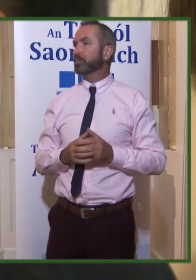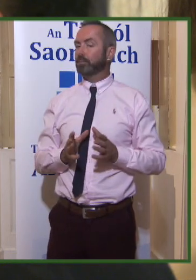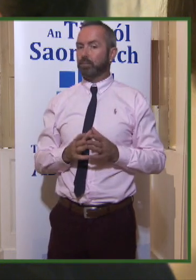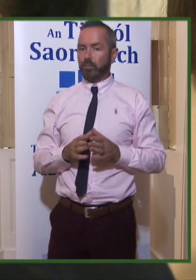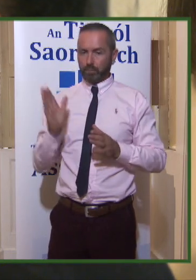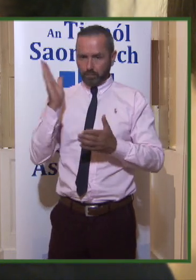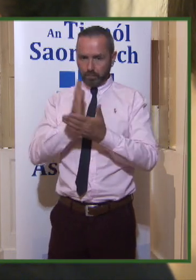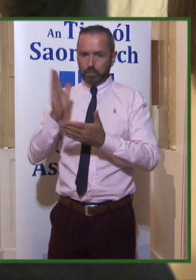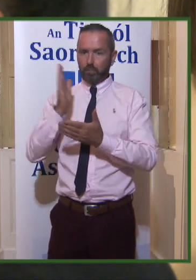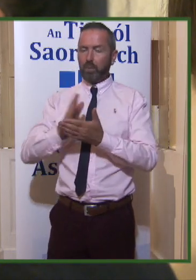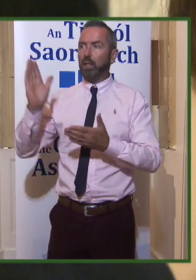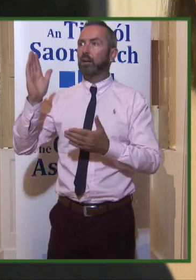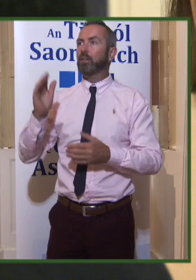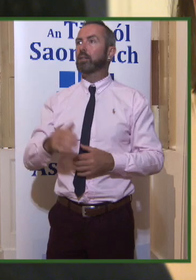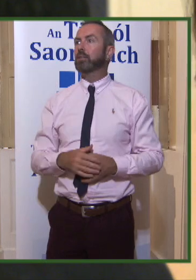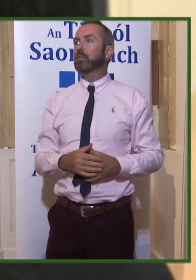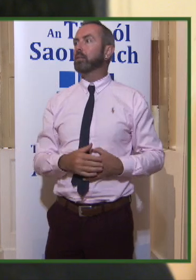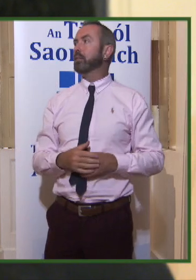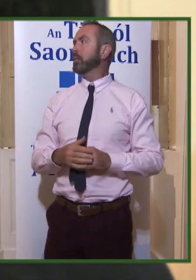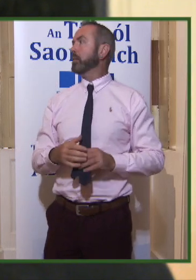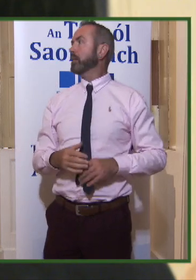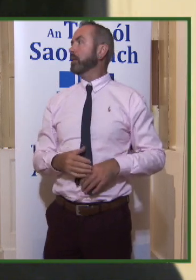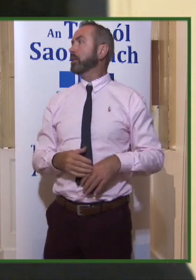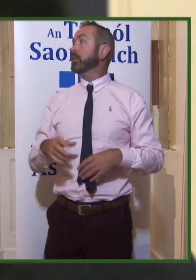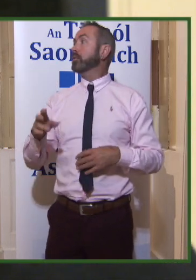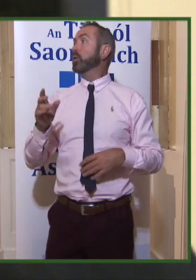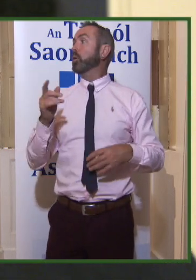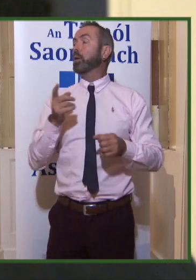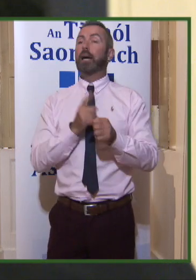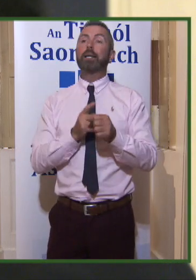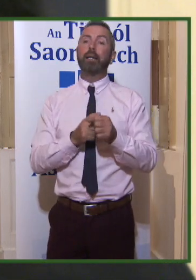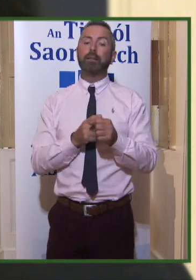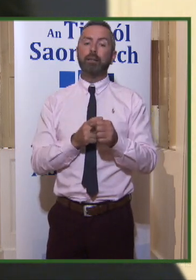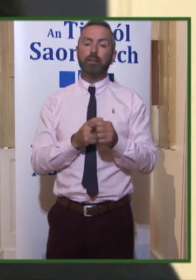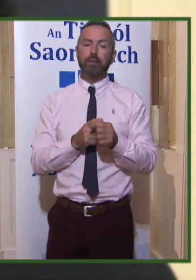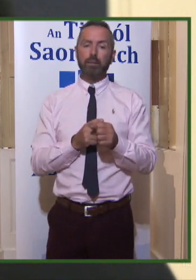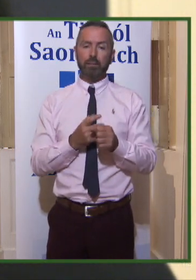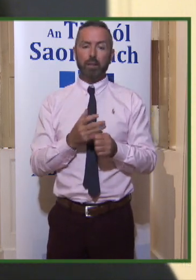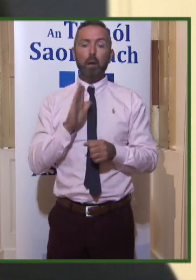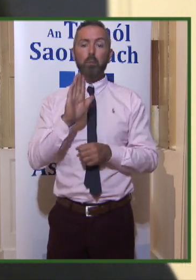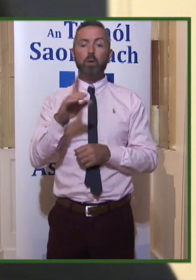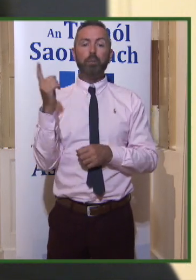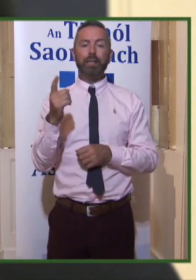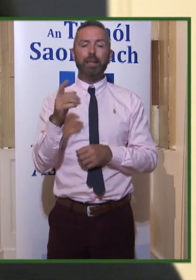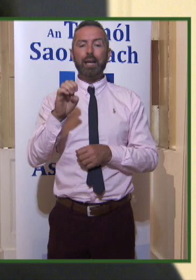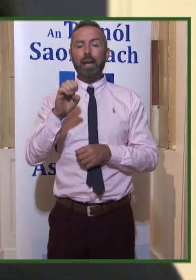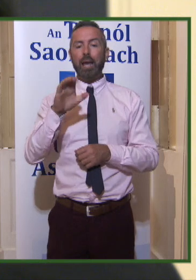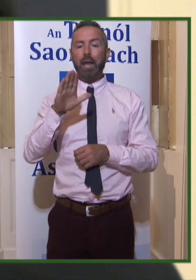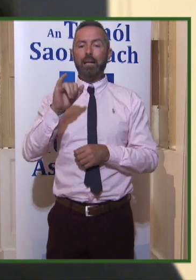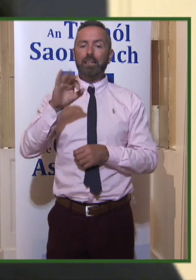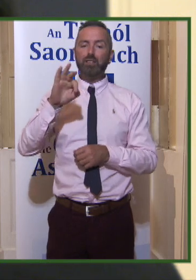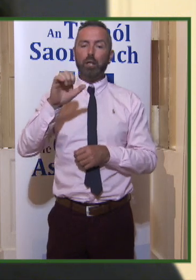So this with the mic, so I can hear, but there's everybody else. So the question, so the point is it's that the eligible electorate in Dublin. I think it